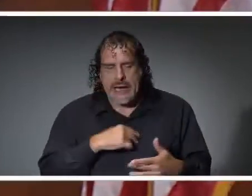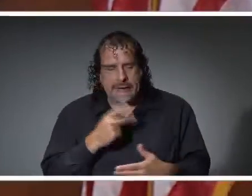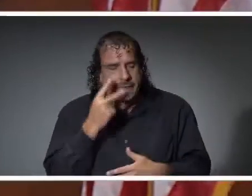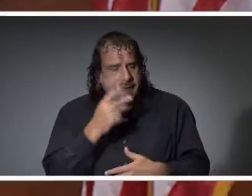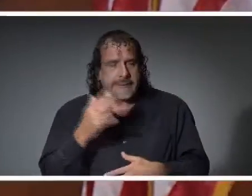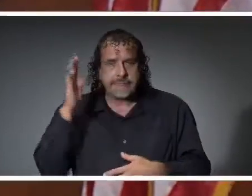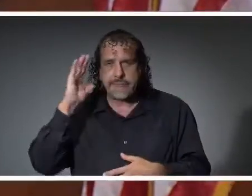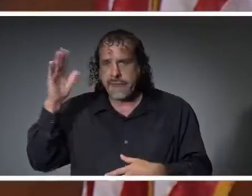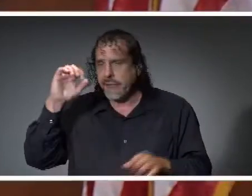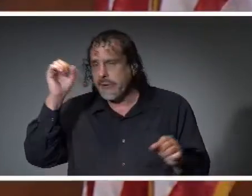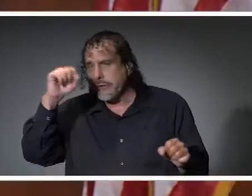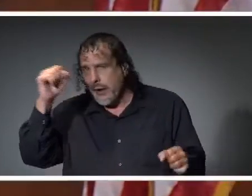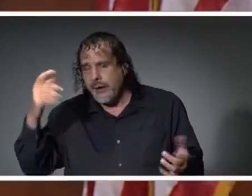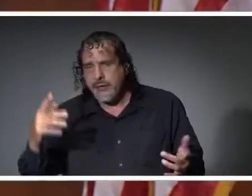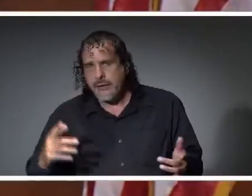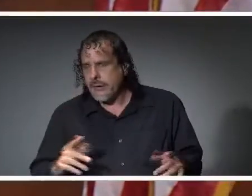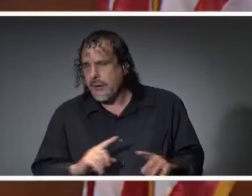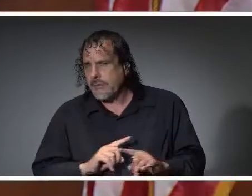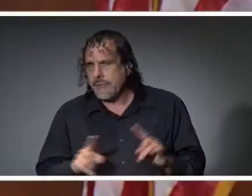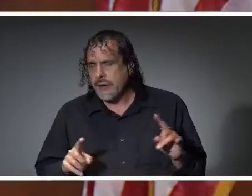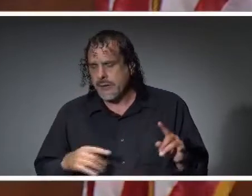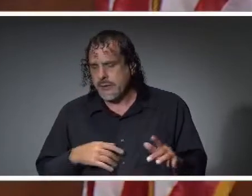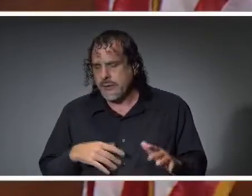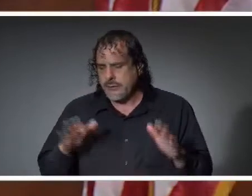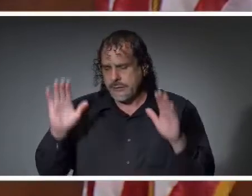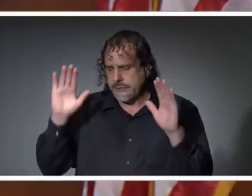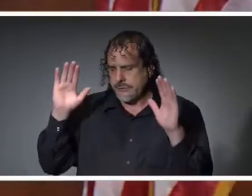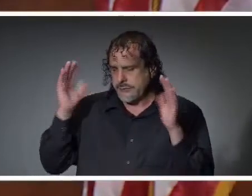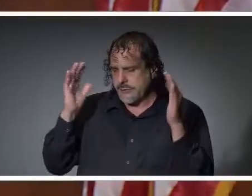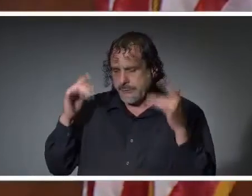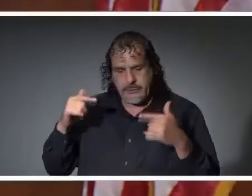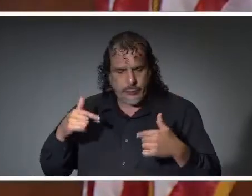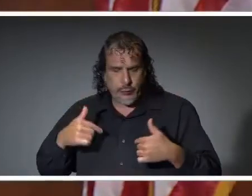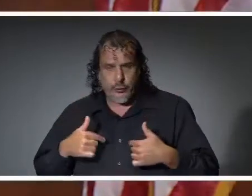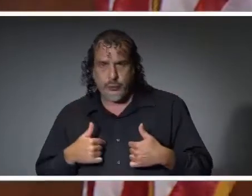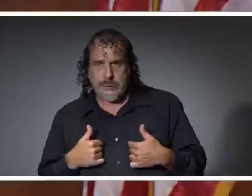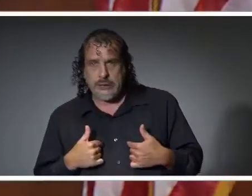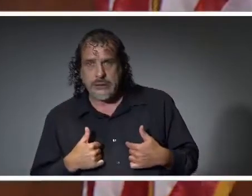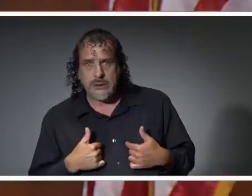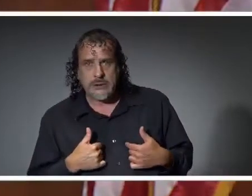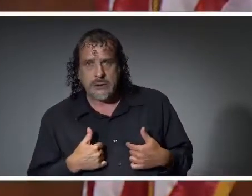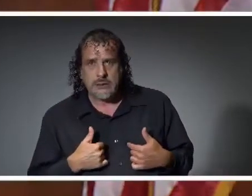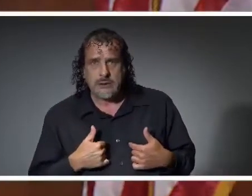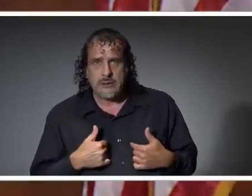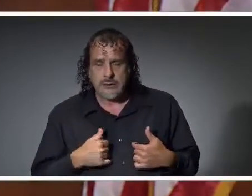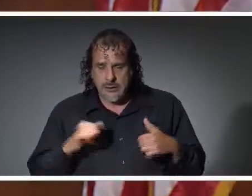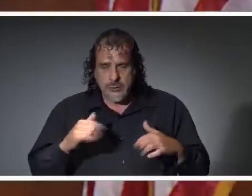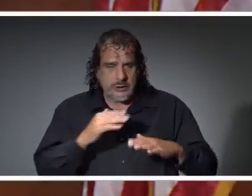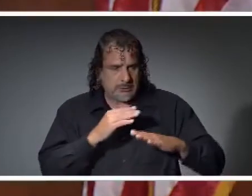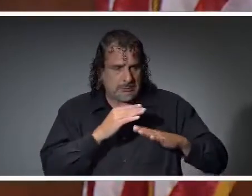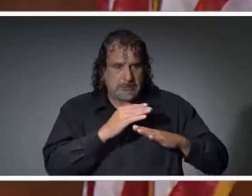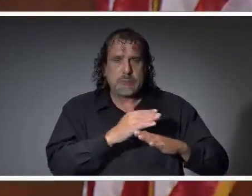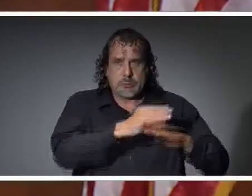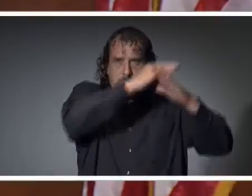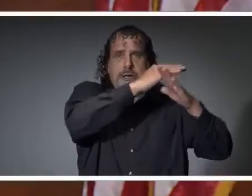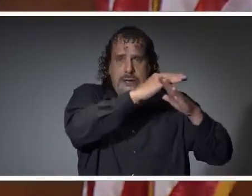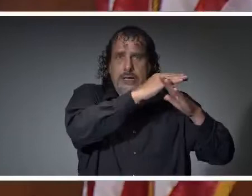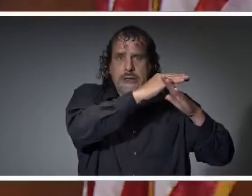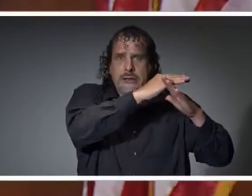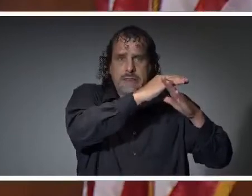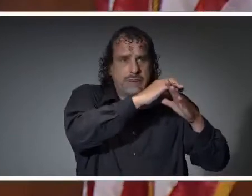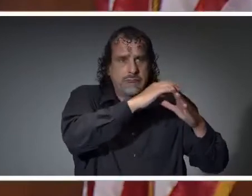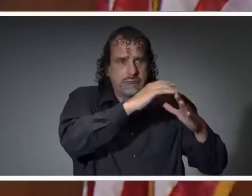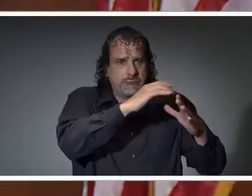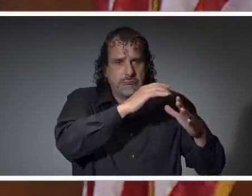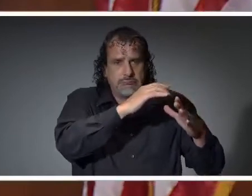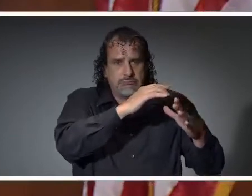but it seems to me that we can protect the lives